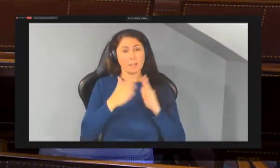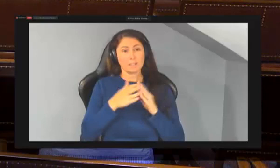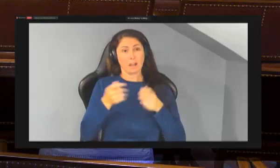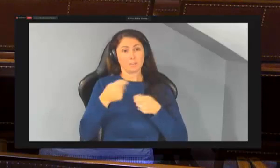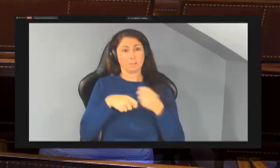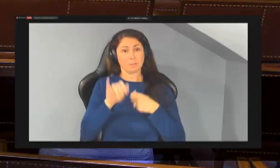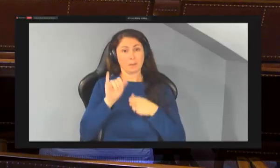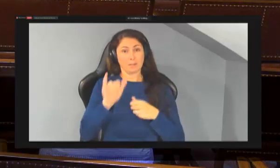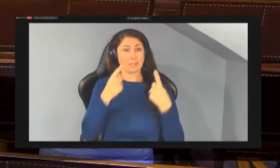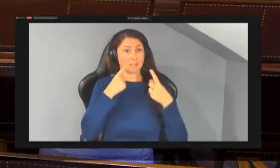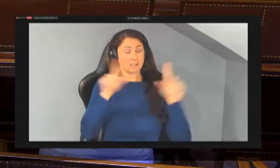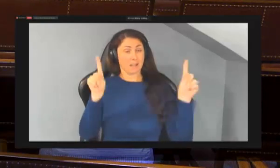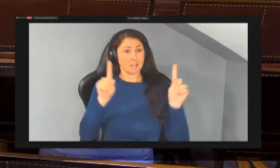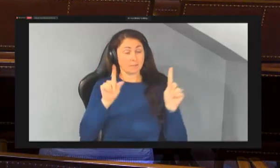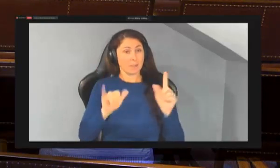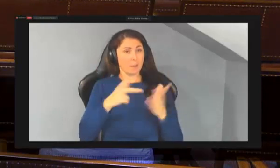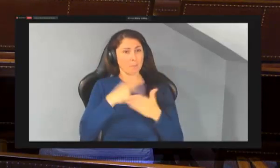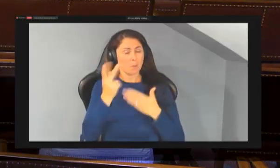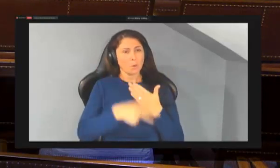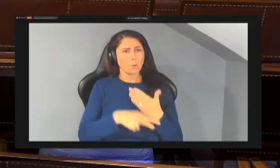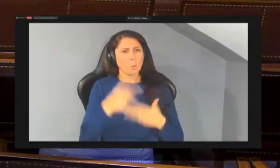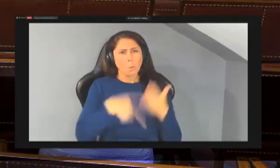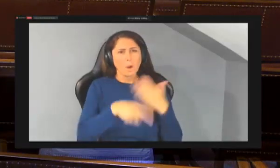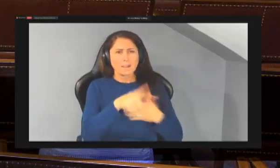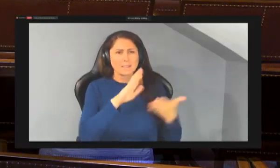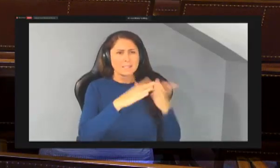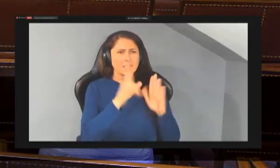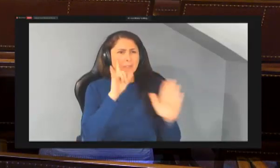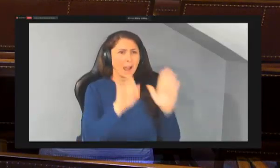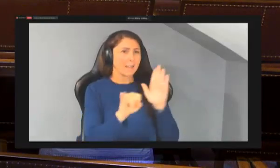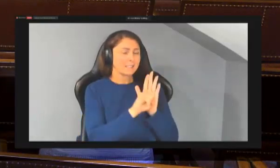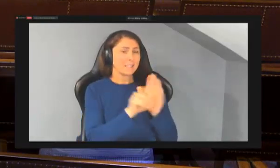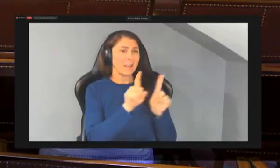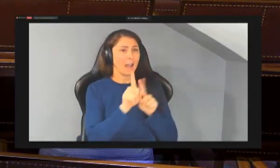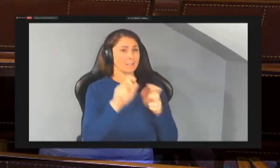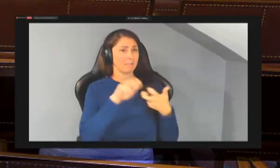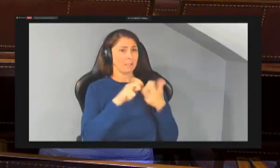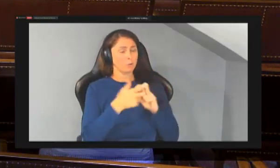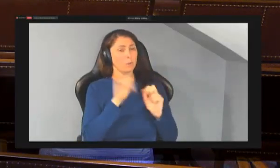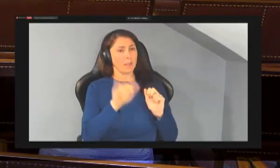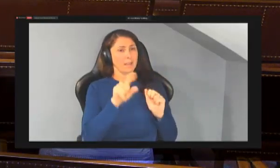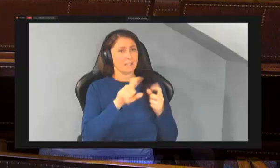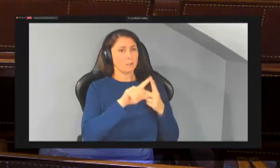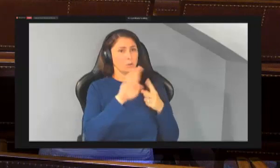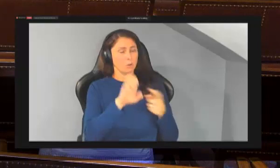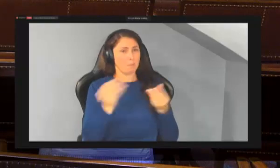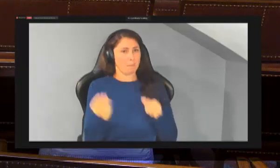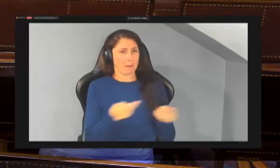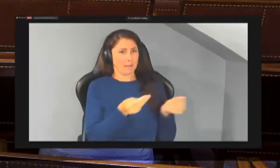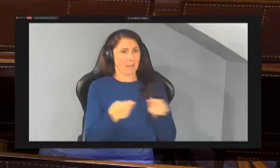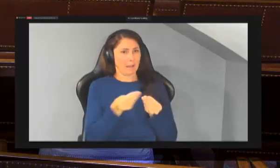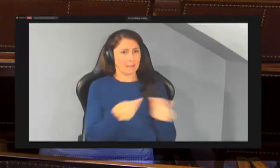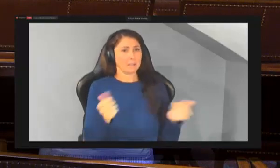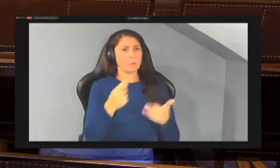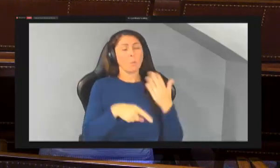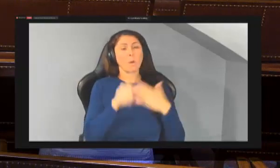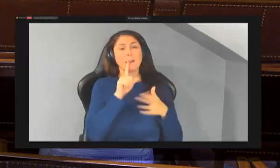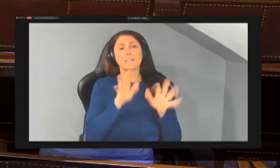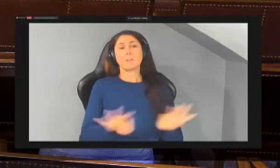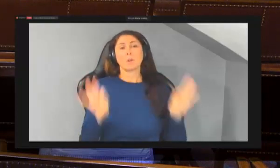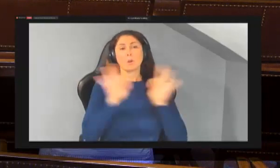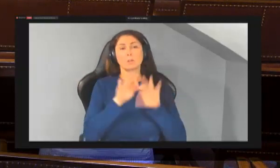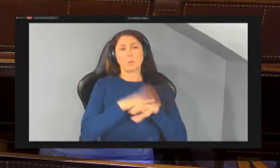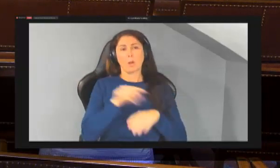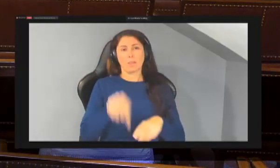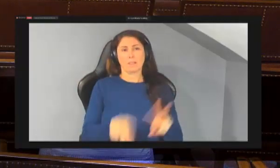of the program? What even has the city identified as the issues which need to be mitigated? What is the urgency on this